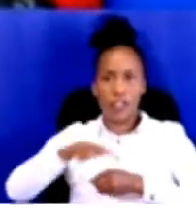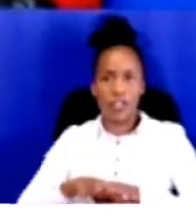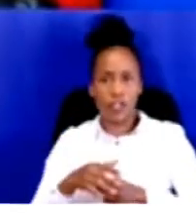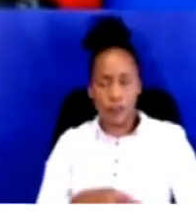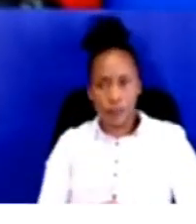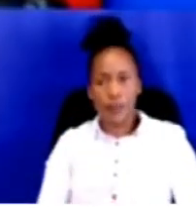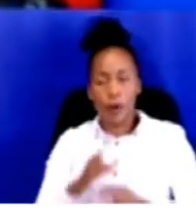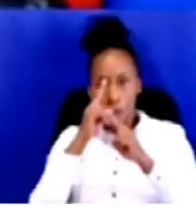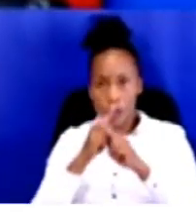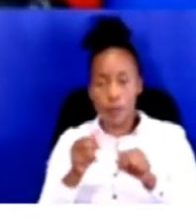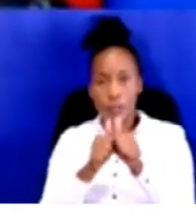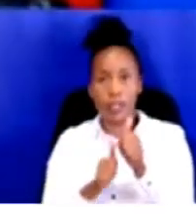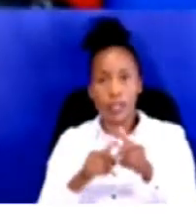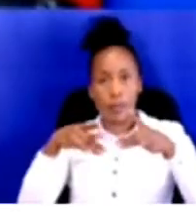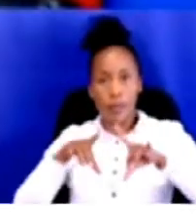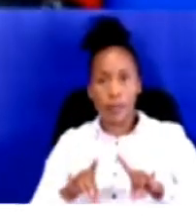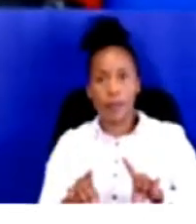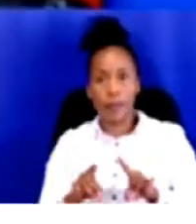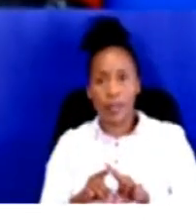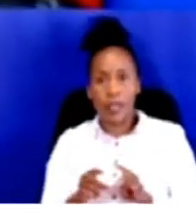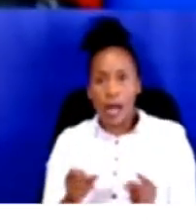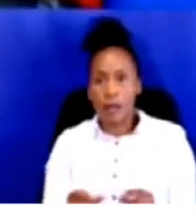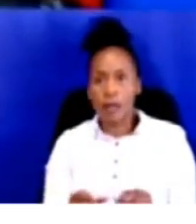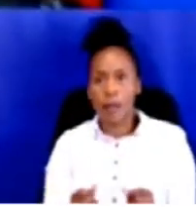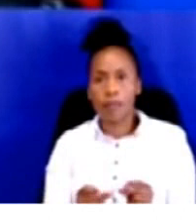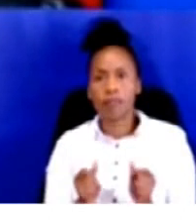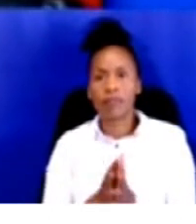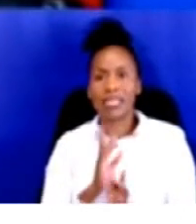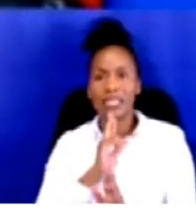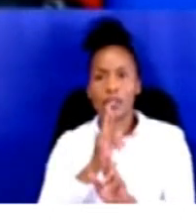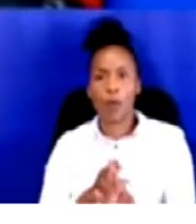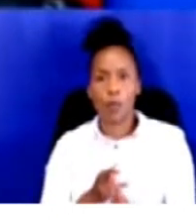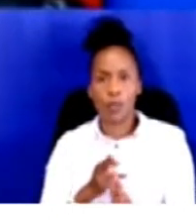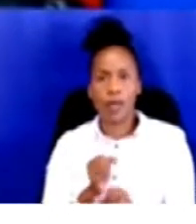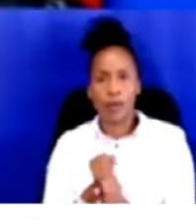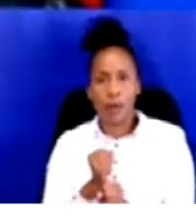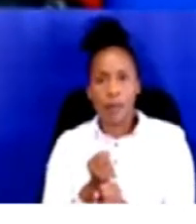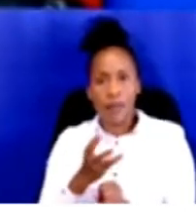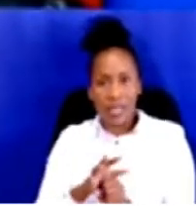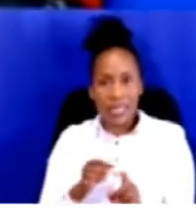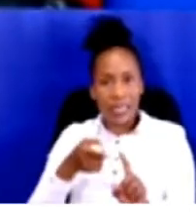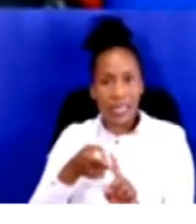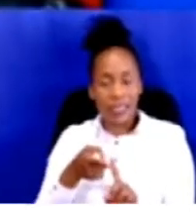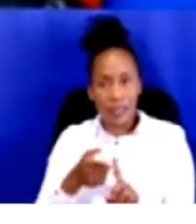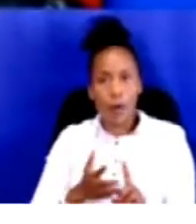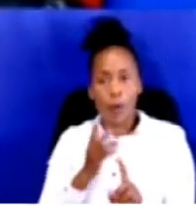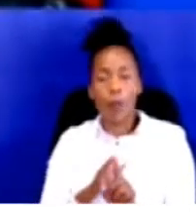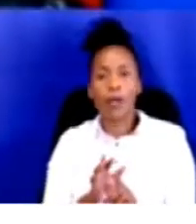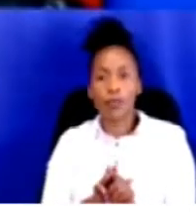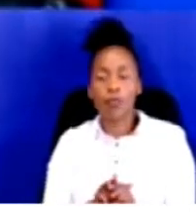Honorable Deputy Chair, our rapid response measures aim to address in good